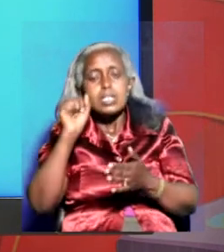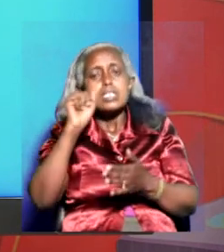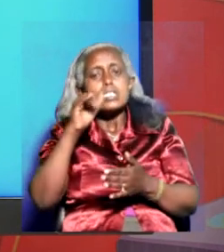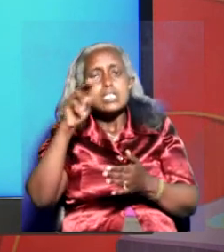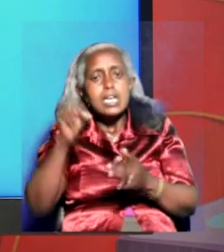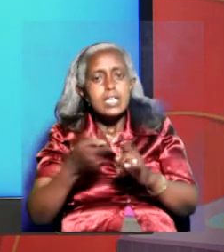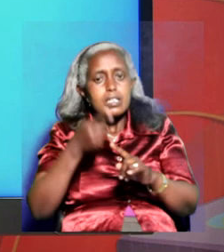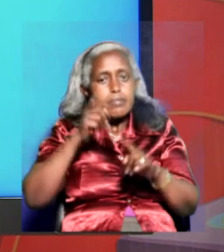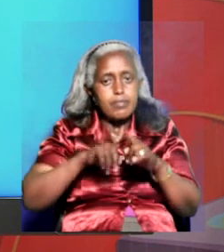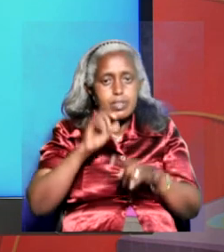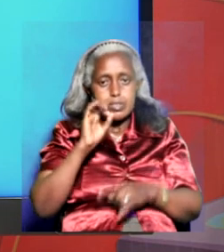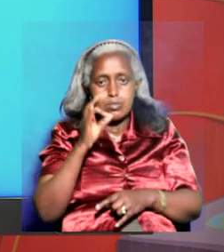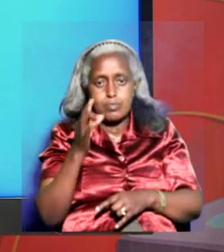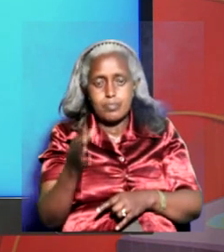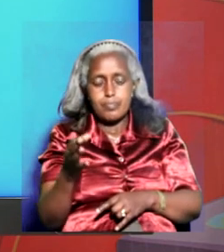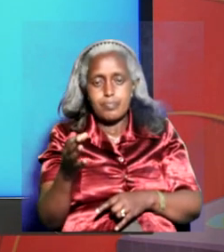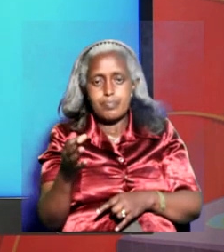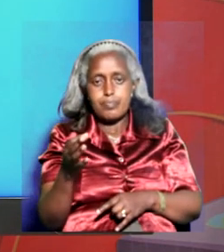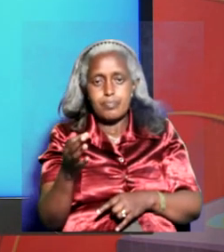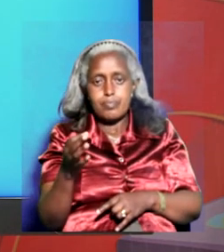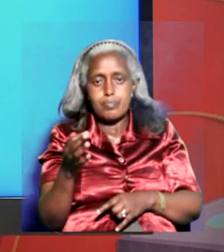of